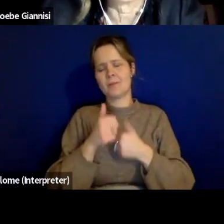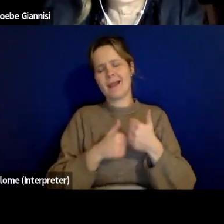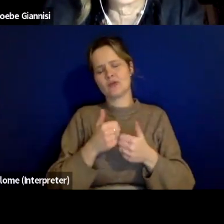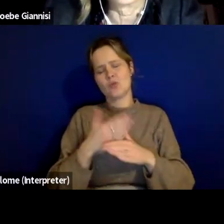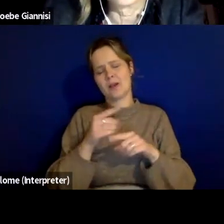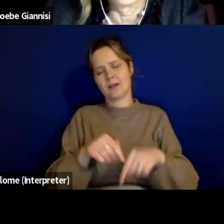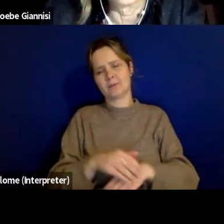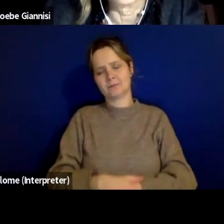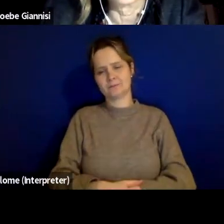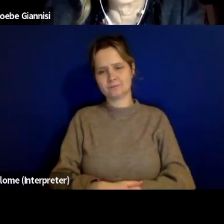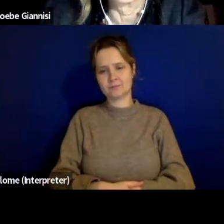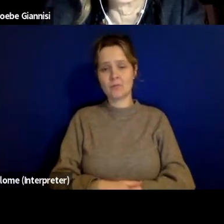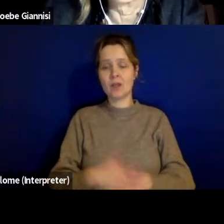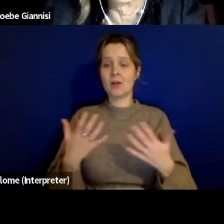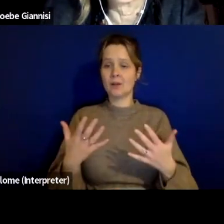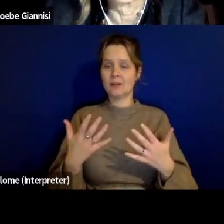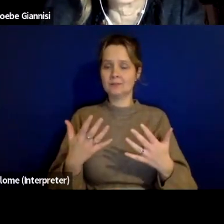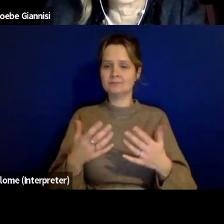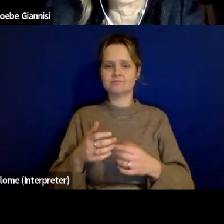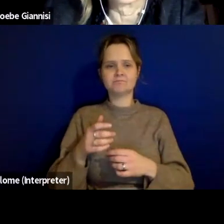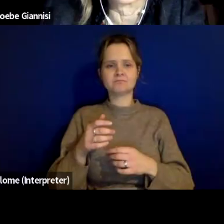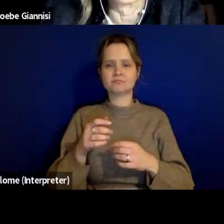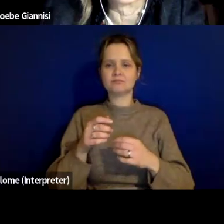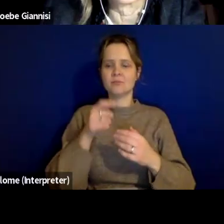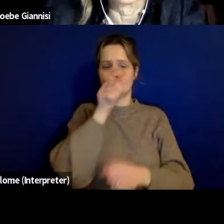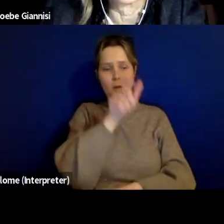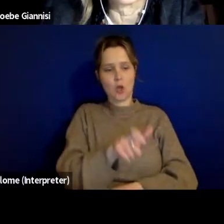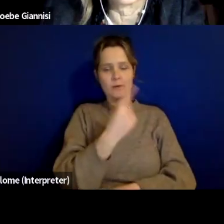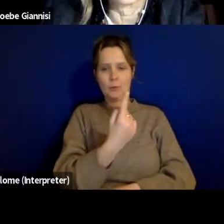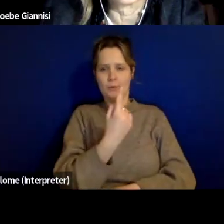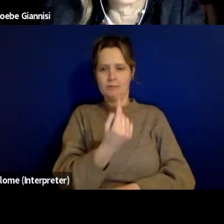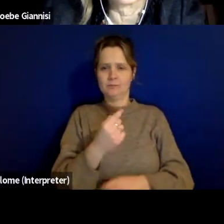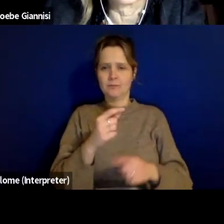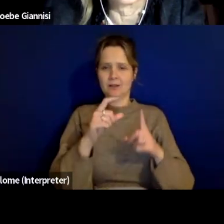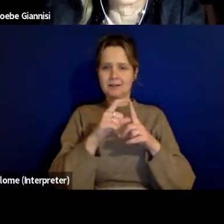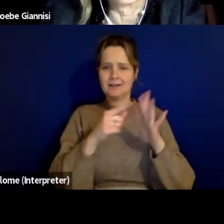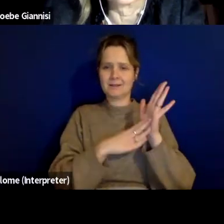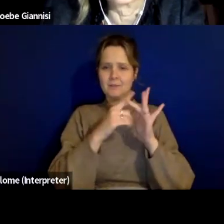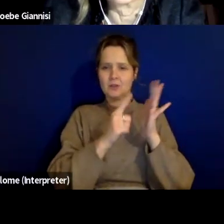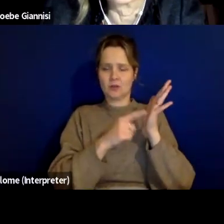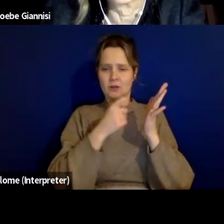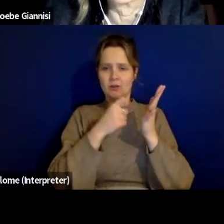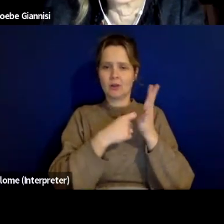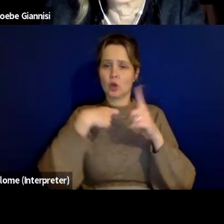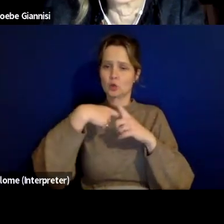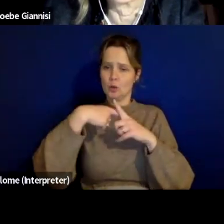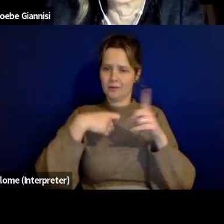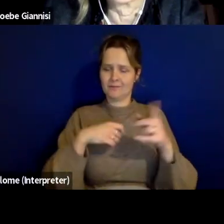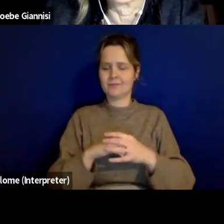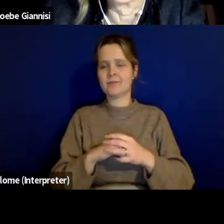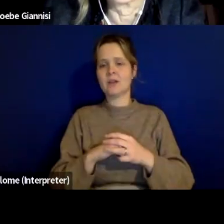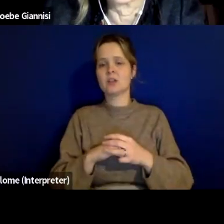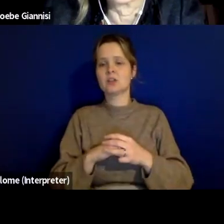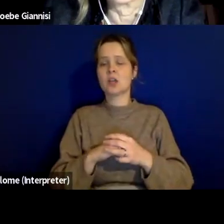So here are the biographies. We have with us Dimitra Kotoula, the author of 4